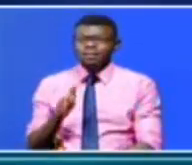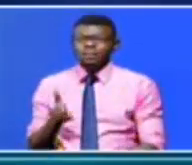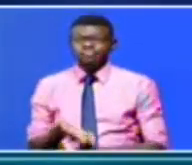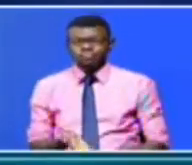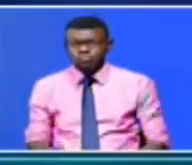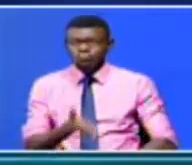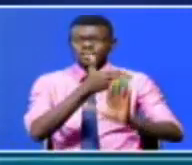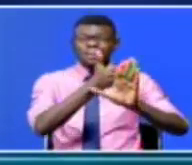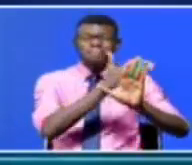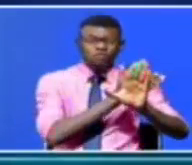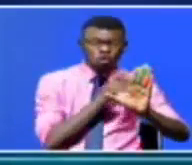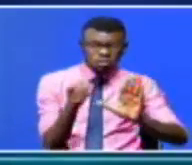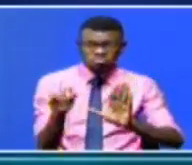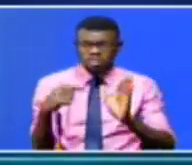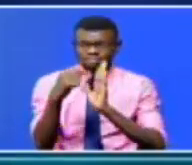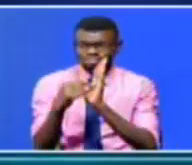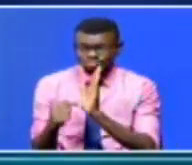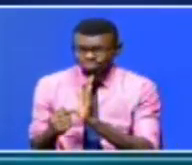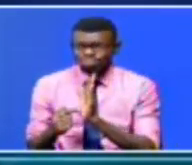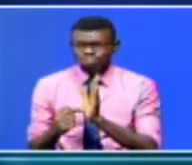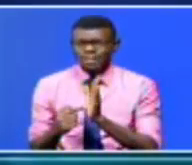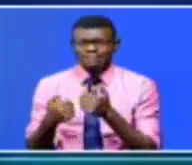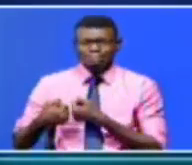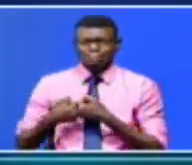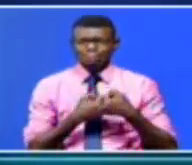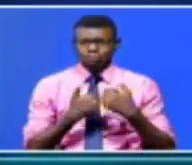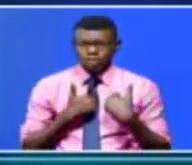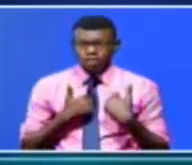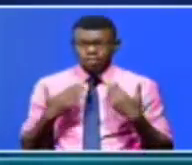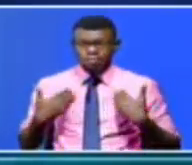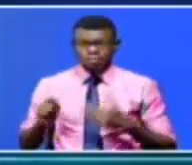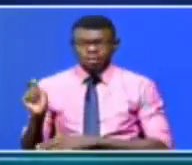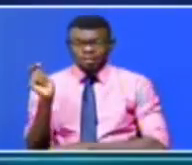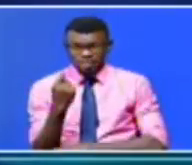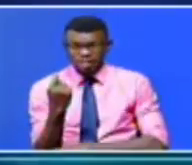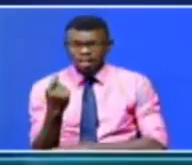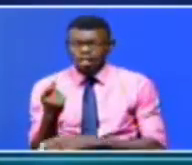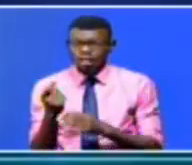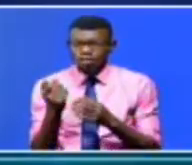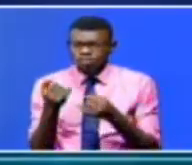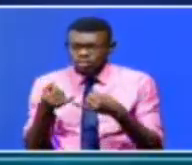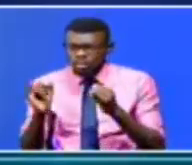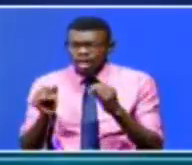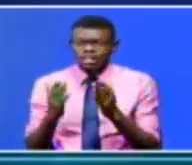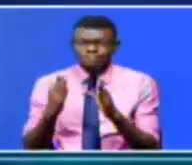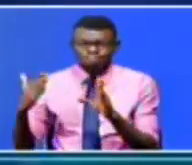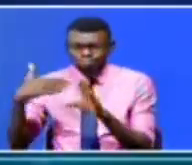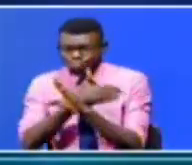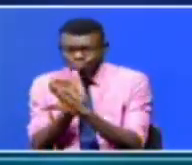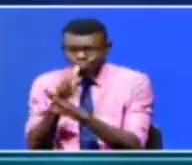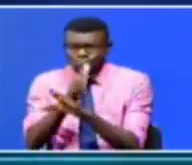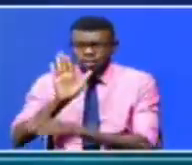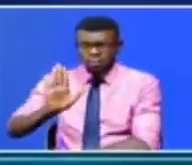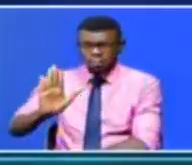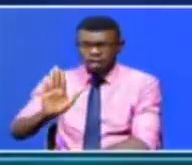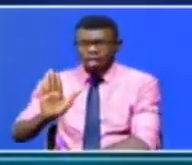of implementing the mitigation measures have, however, witnessed challenges. Kenyans have devised ways of beating the government's directive, especially